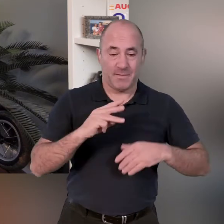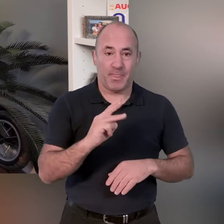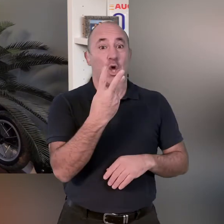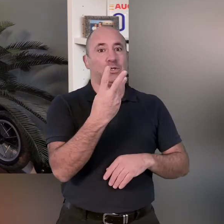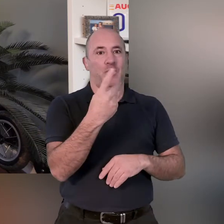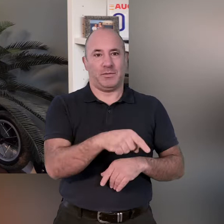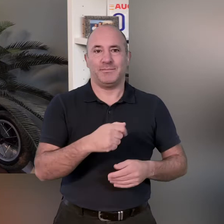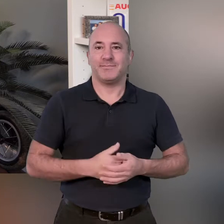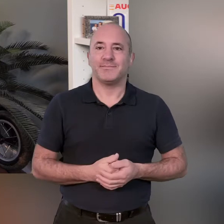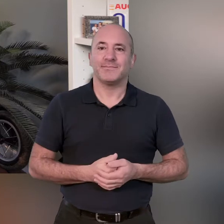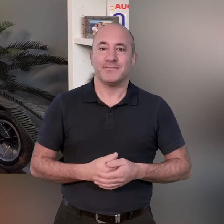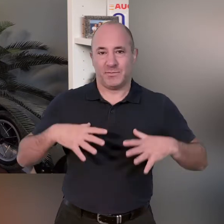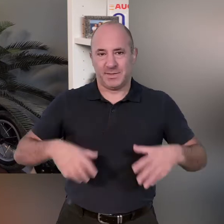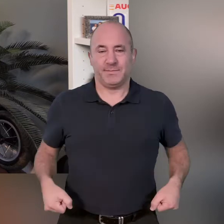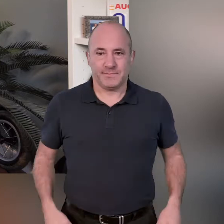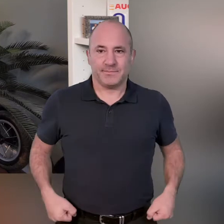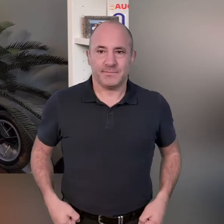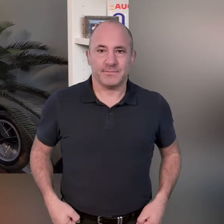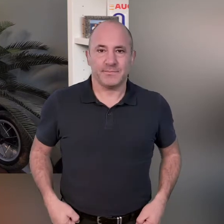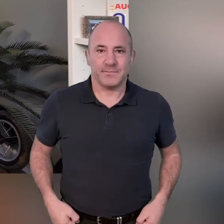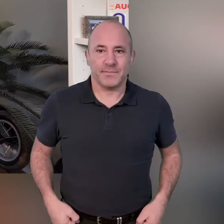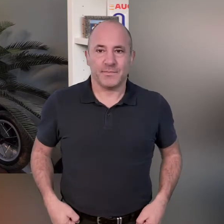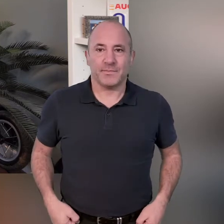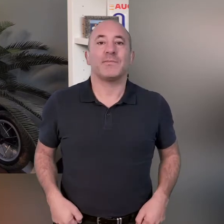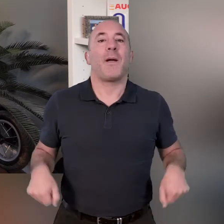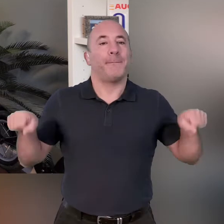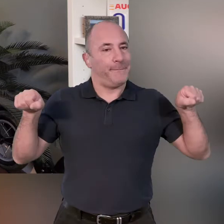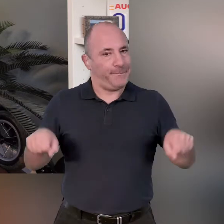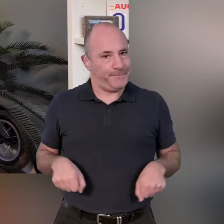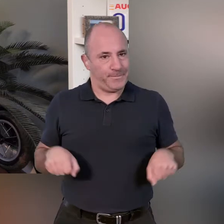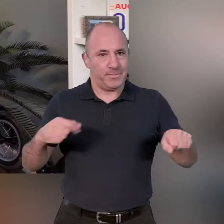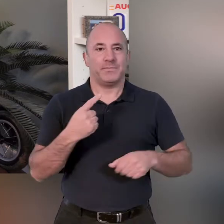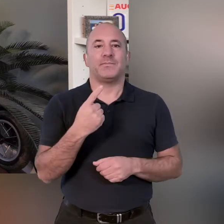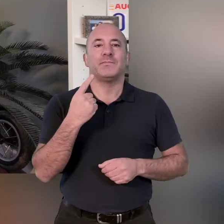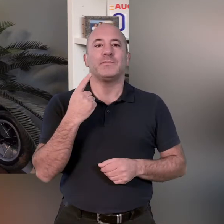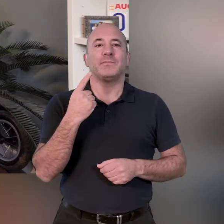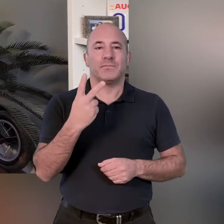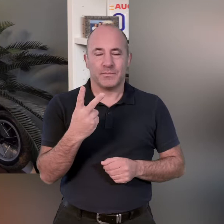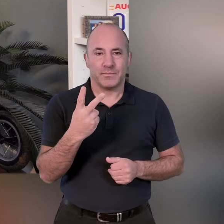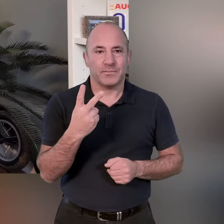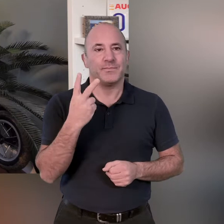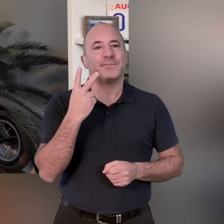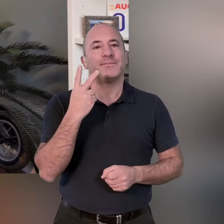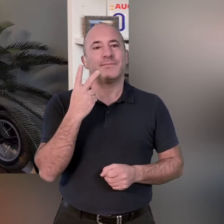number 3, arms by your side, raising up, off we go. 1,